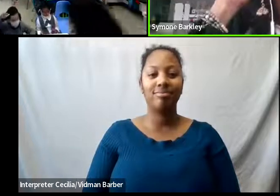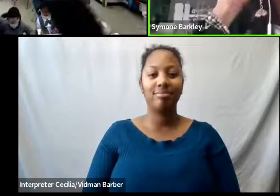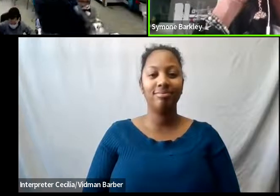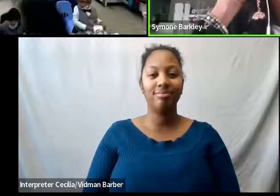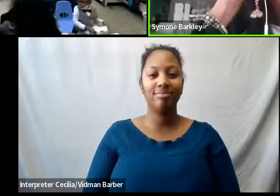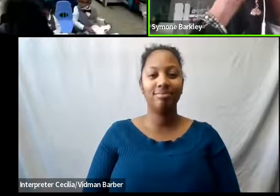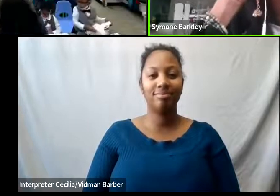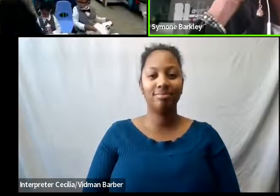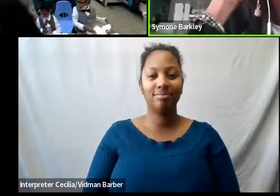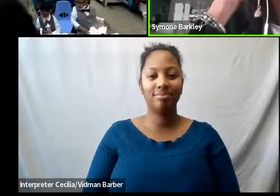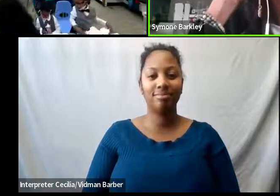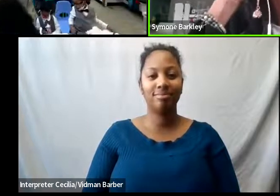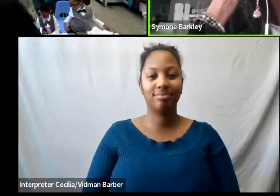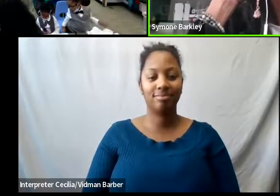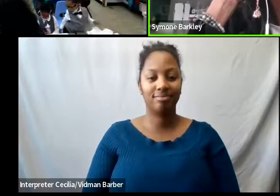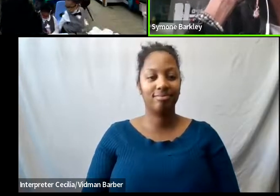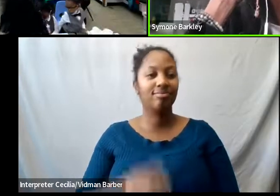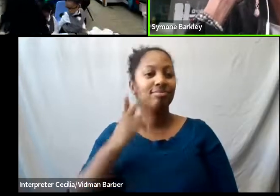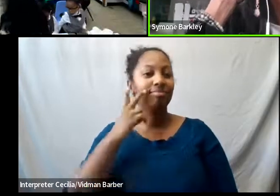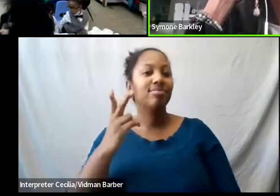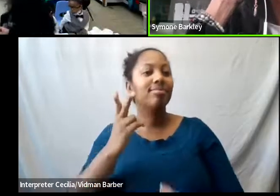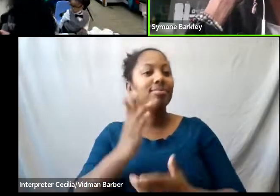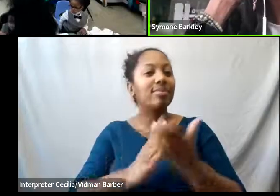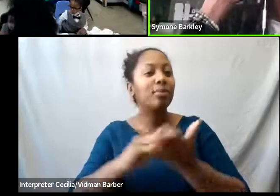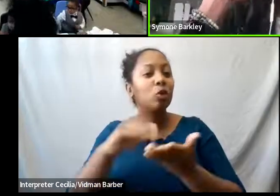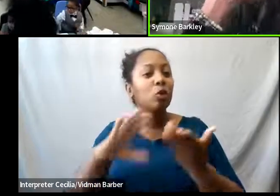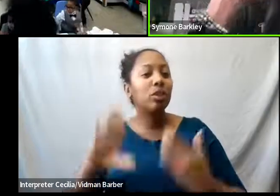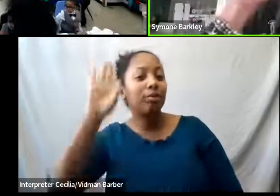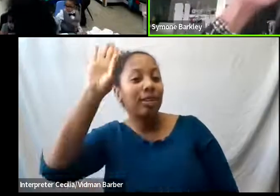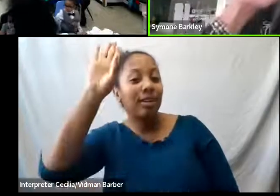People raising their hands. Need help?